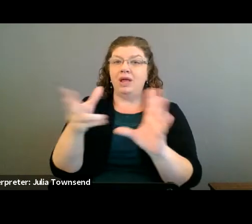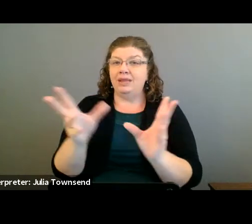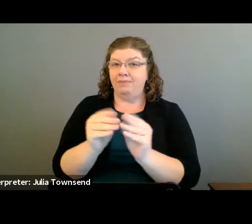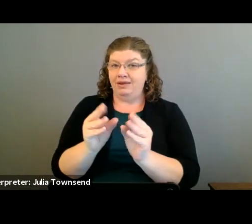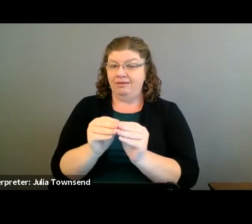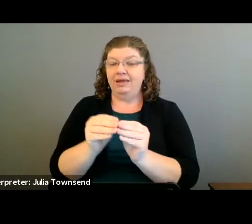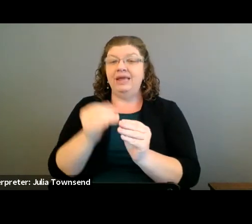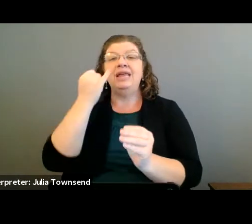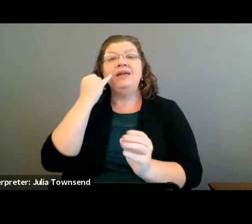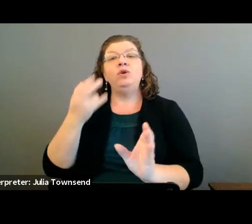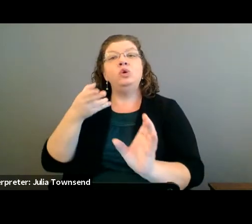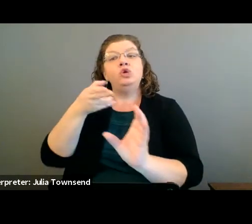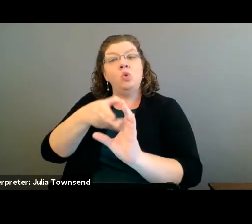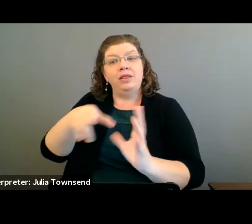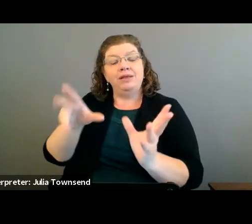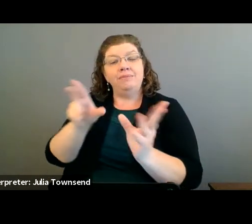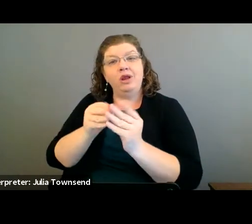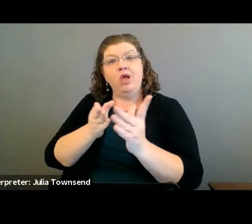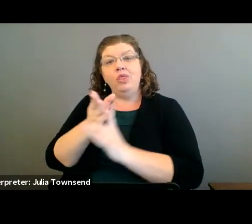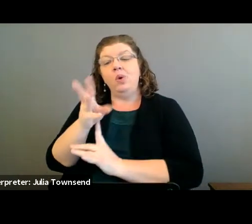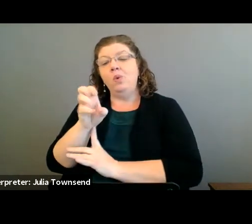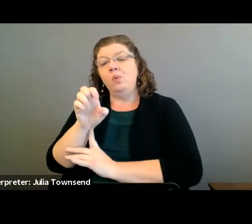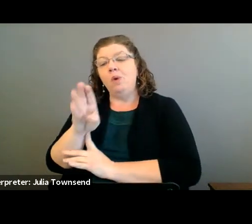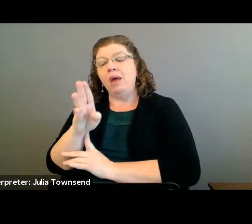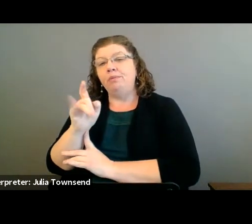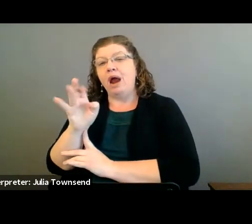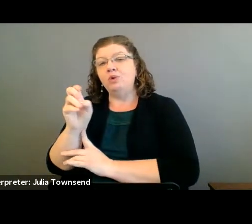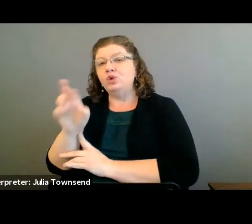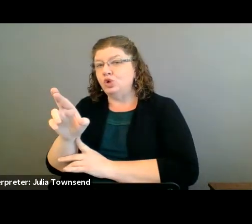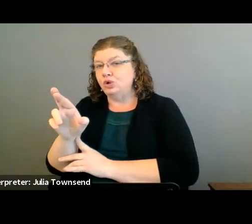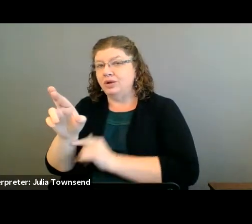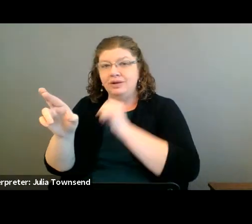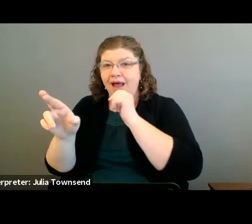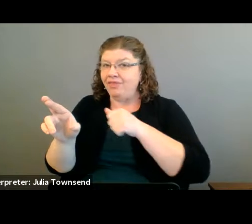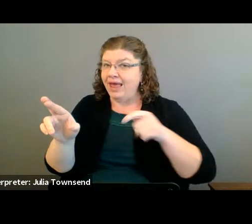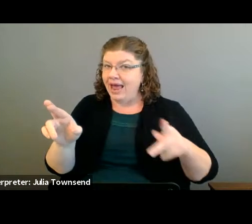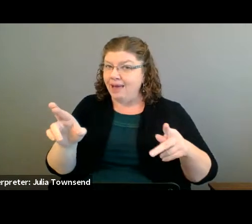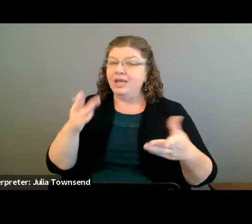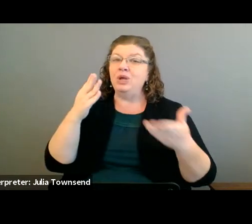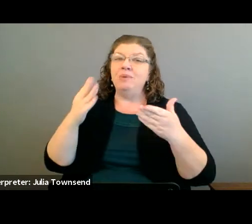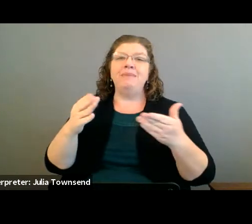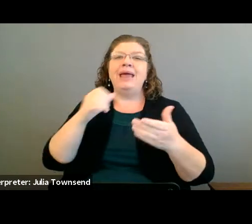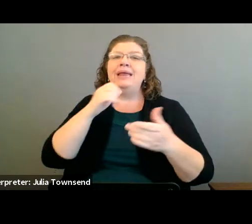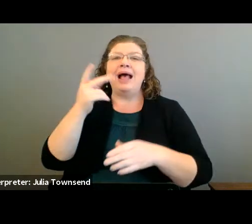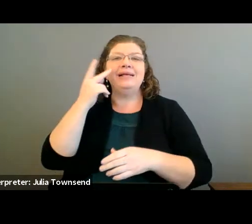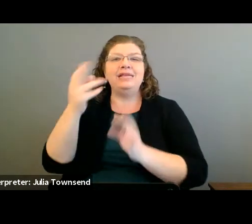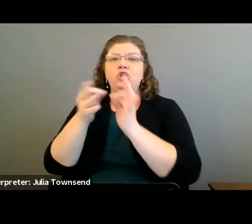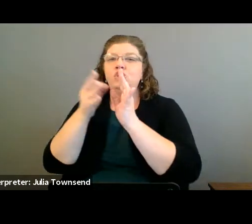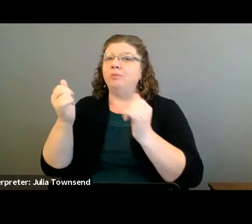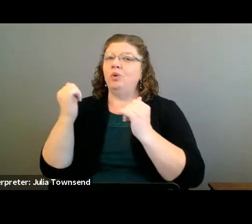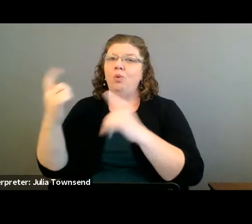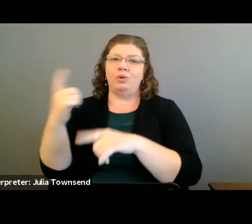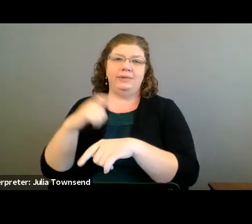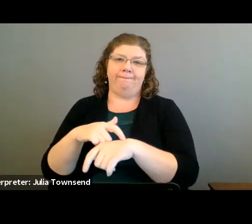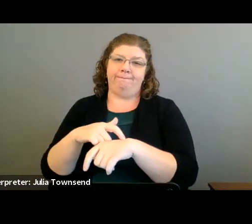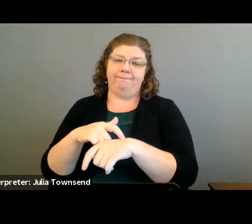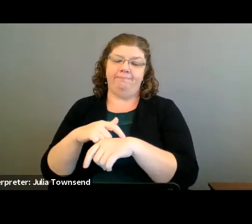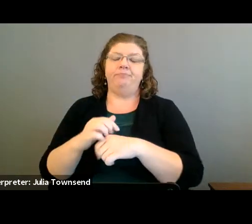you joined this meeting through your web browser, you may not be able to see the ASL interpreter at all